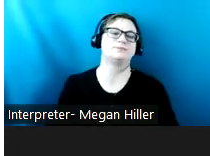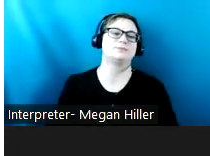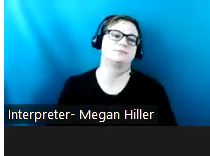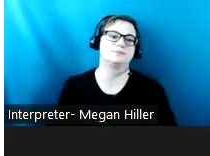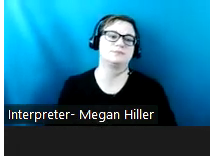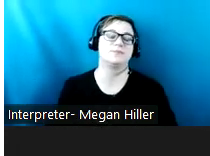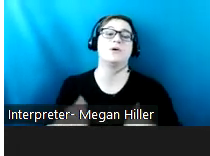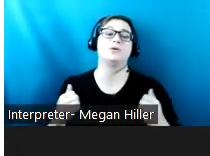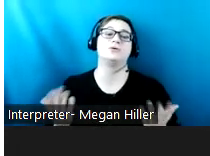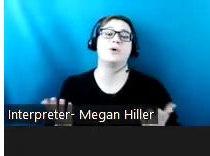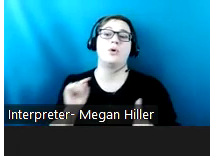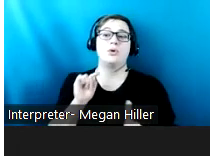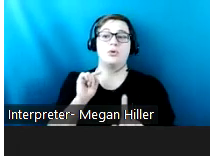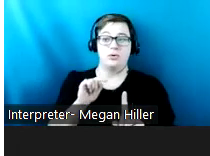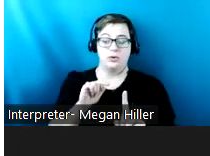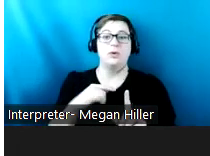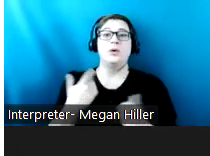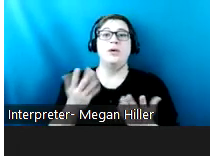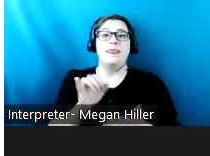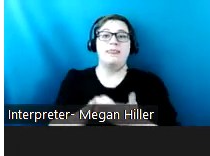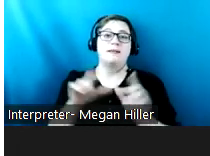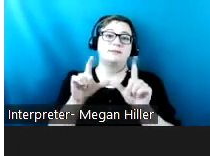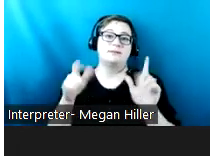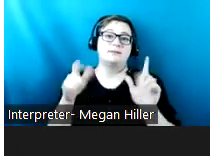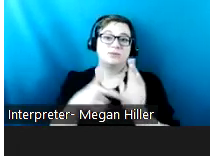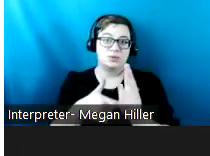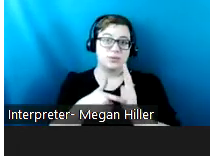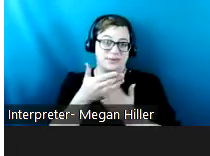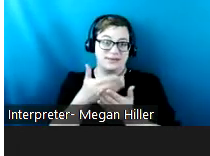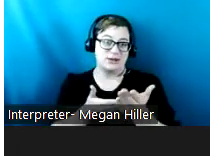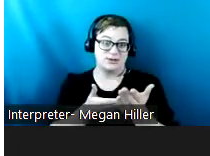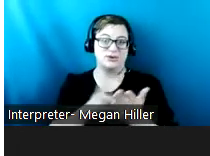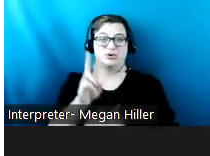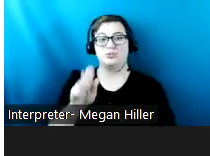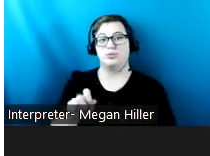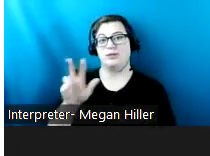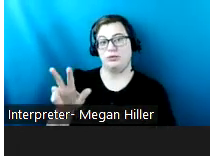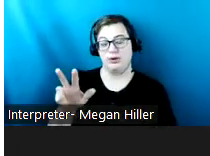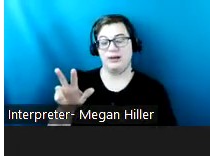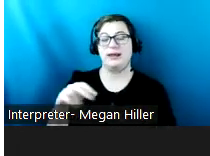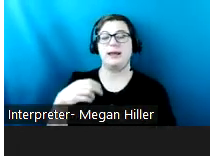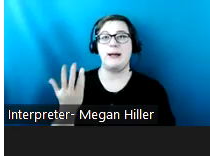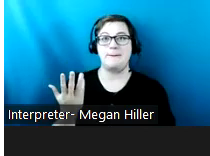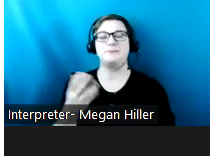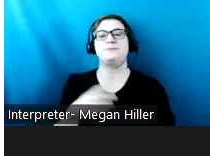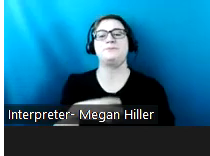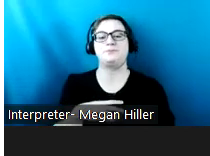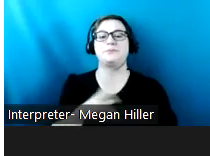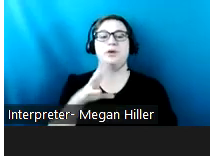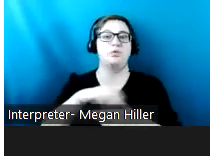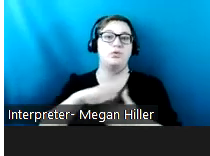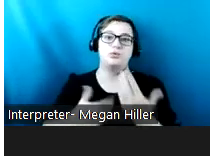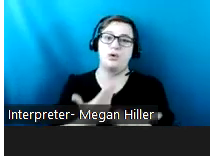So this is the license requirement section, part 2.3. So this is all